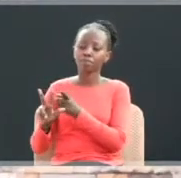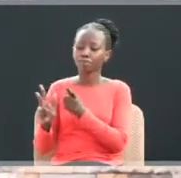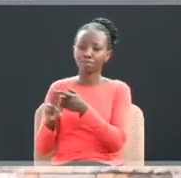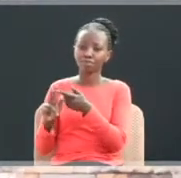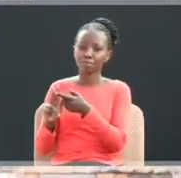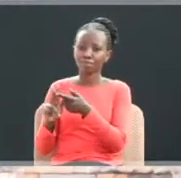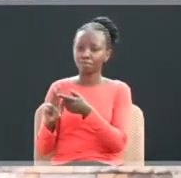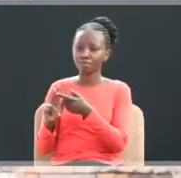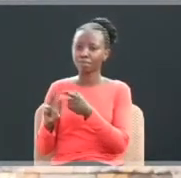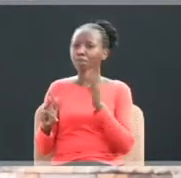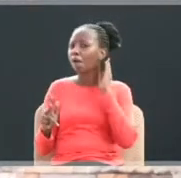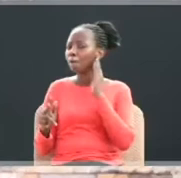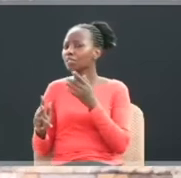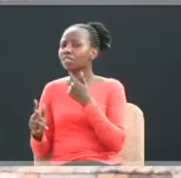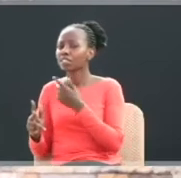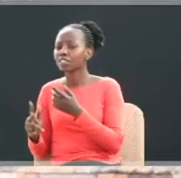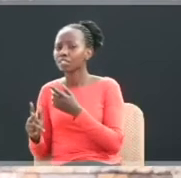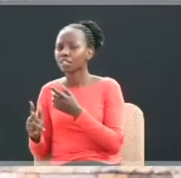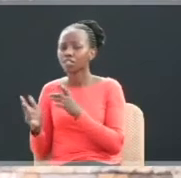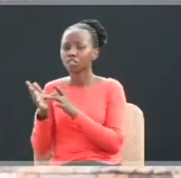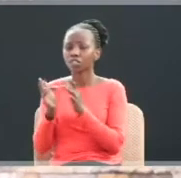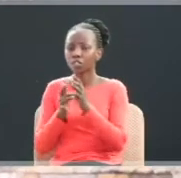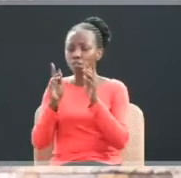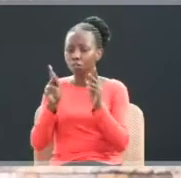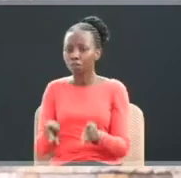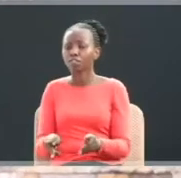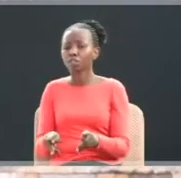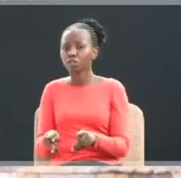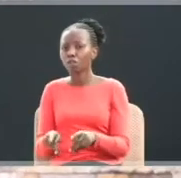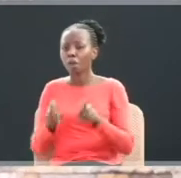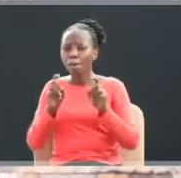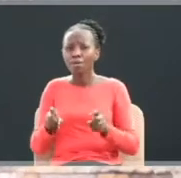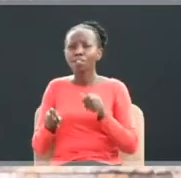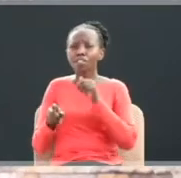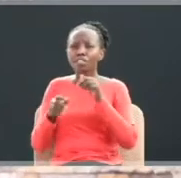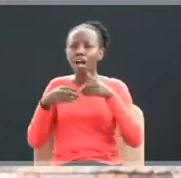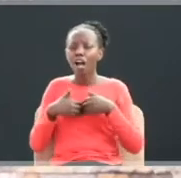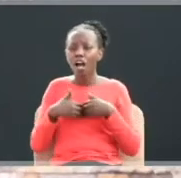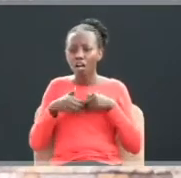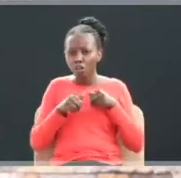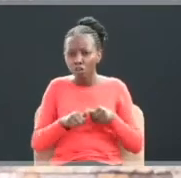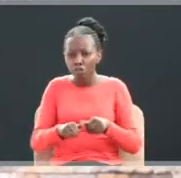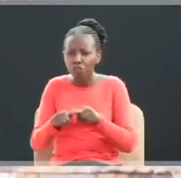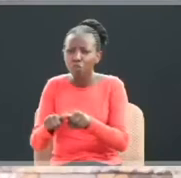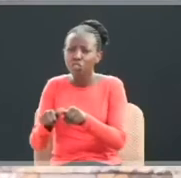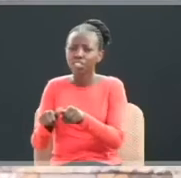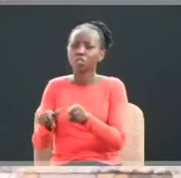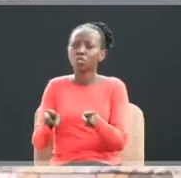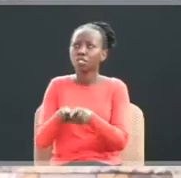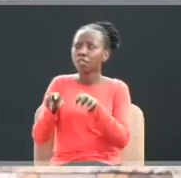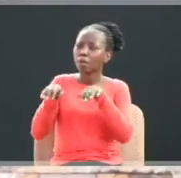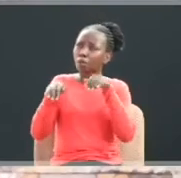So it is, Peter is telling the suffering saint, folks, we have to have a continued watch for the Lord's return. We have